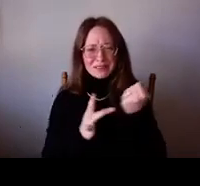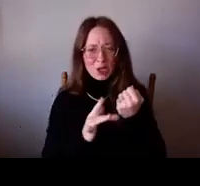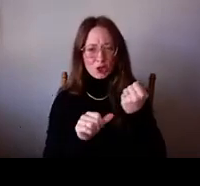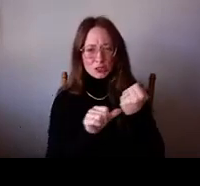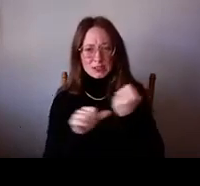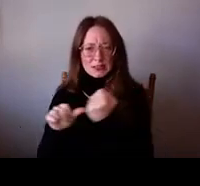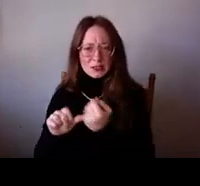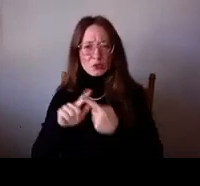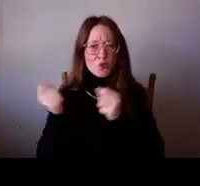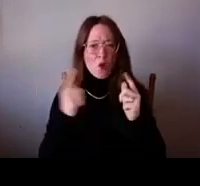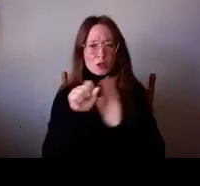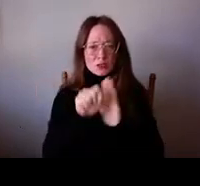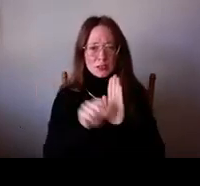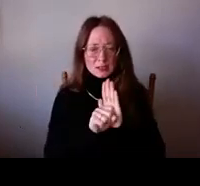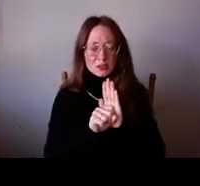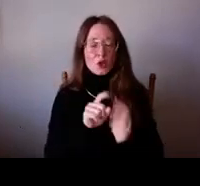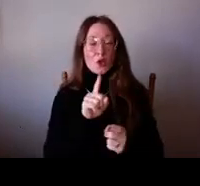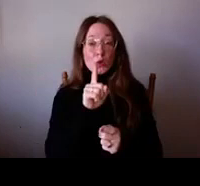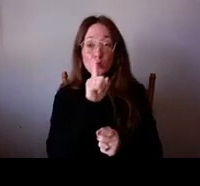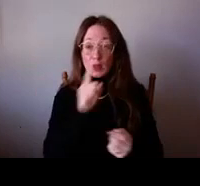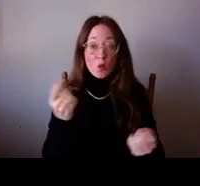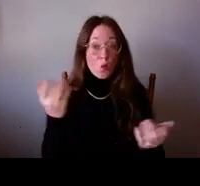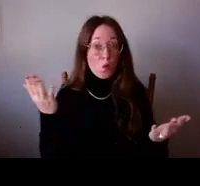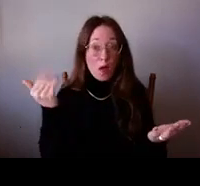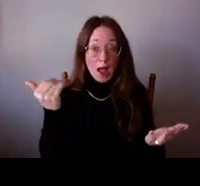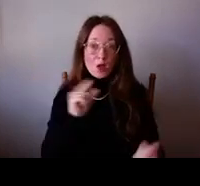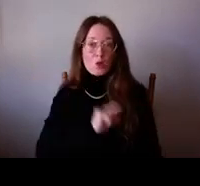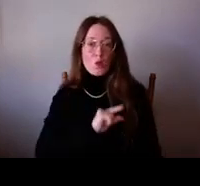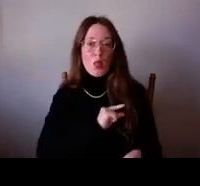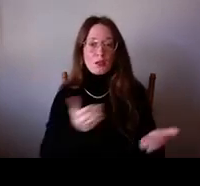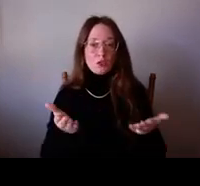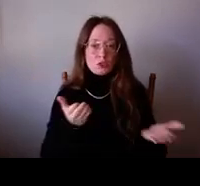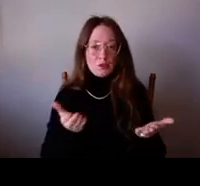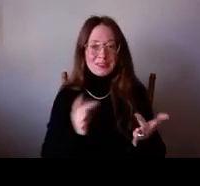result is quality services and quality programs that lead to quality